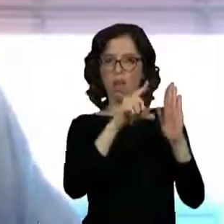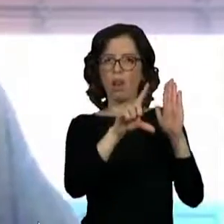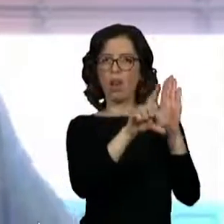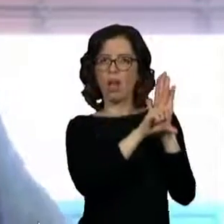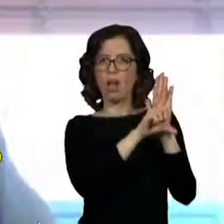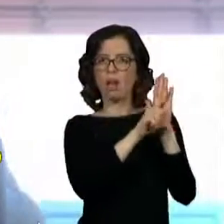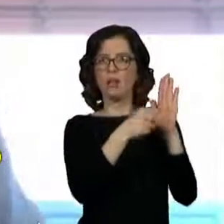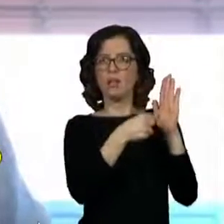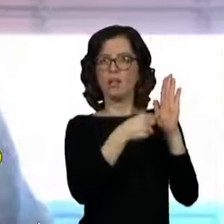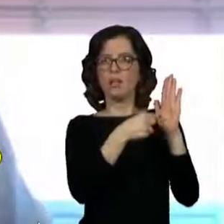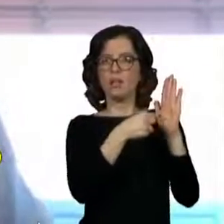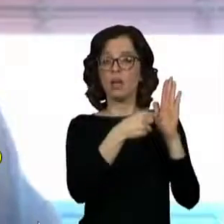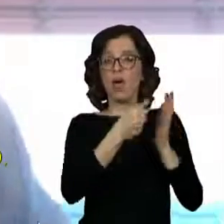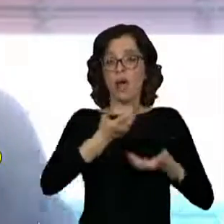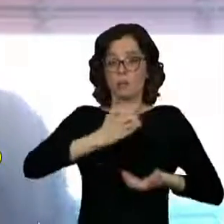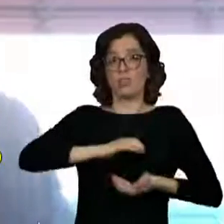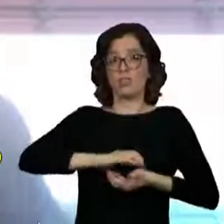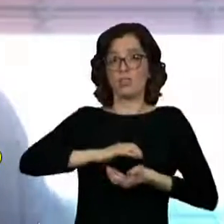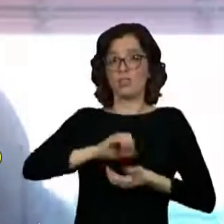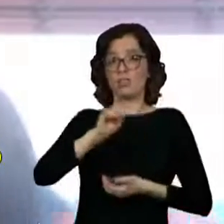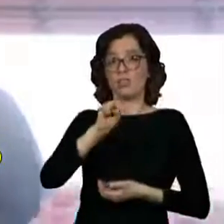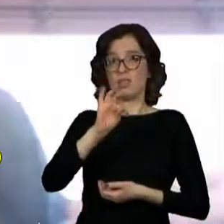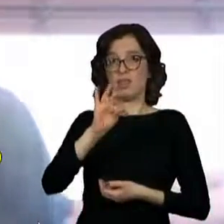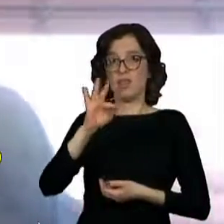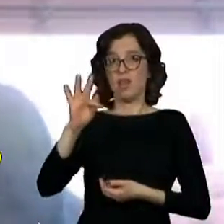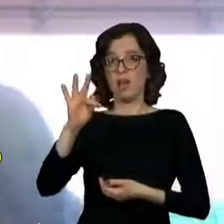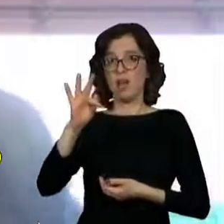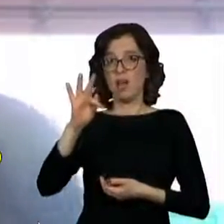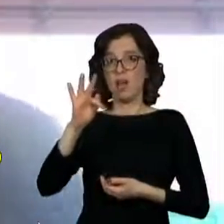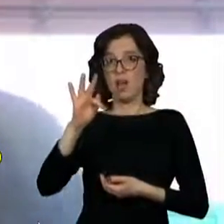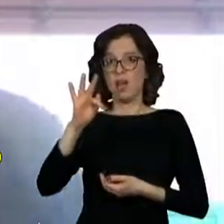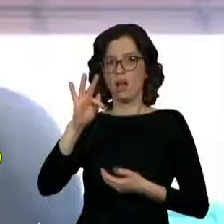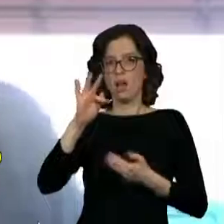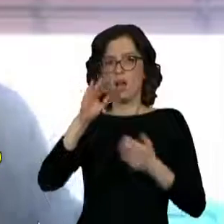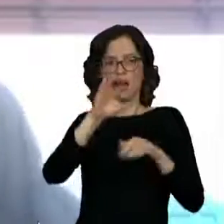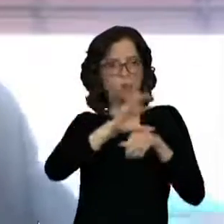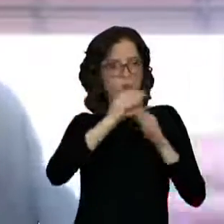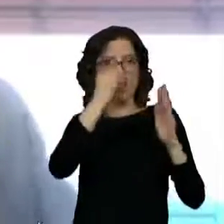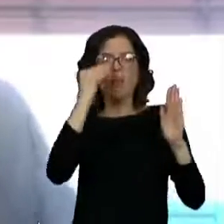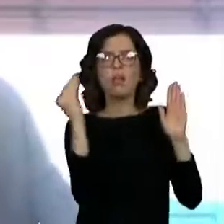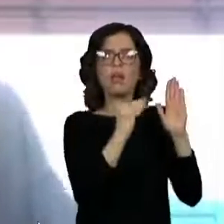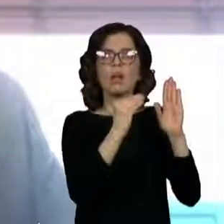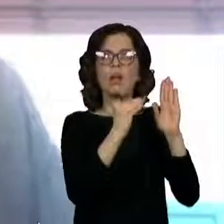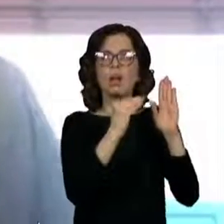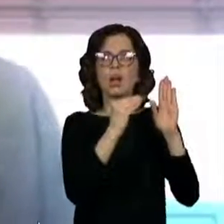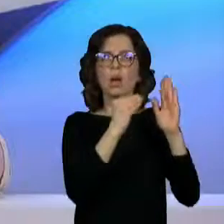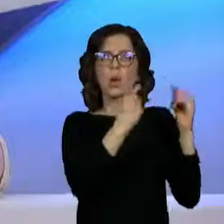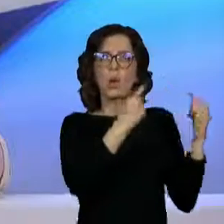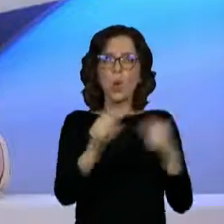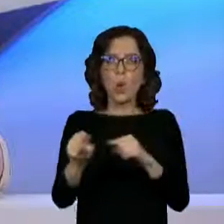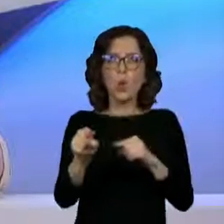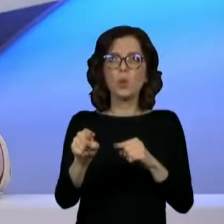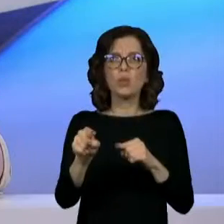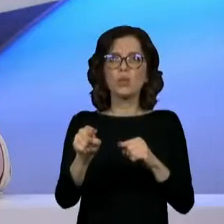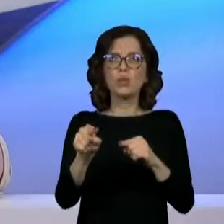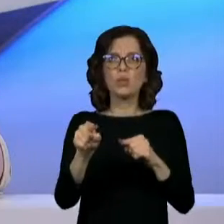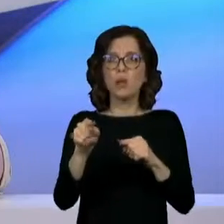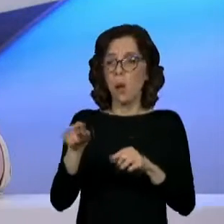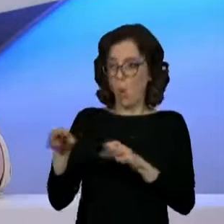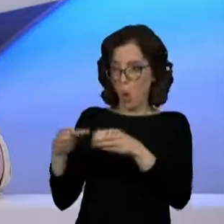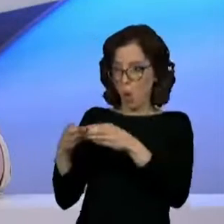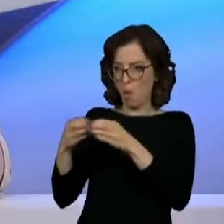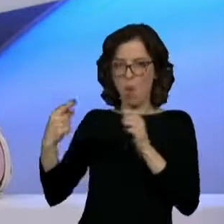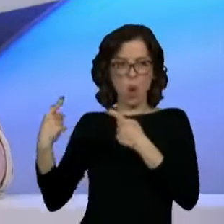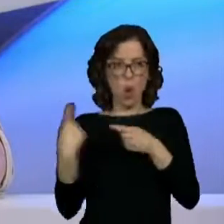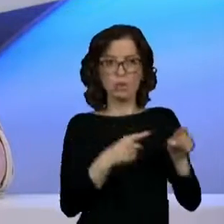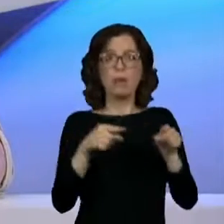break the rules? Does the Supreme Court also begin to play constitutional hardball in fighting back? Does